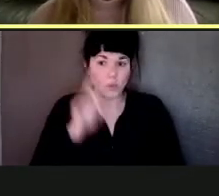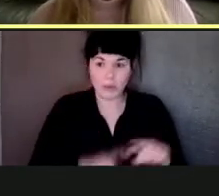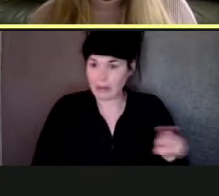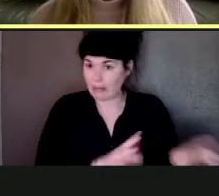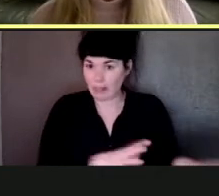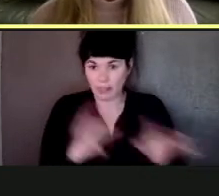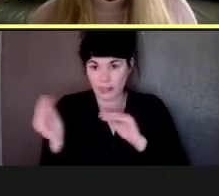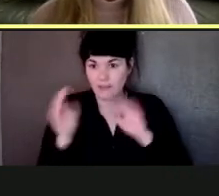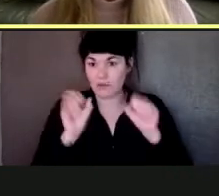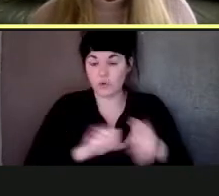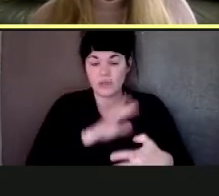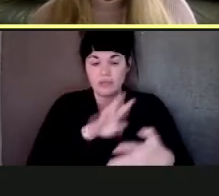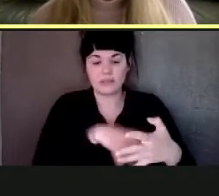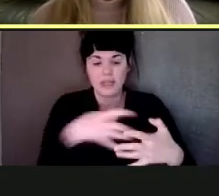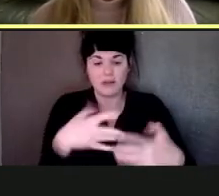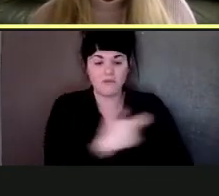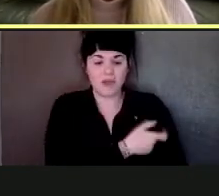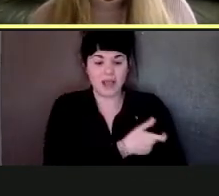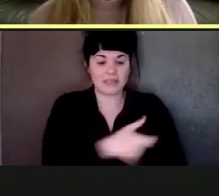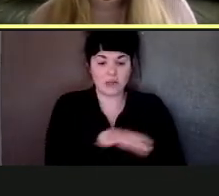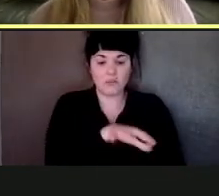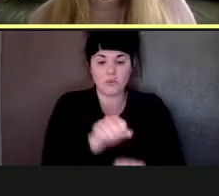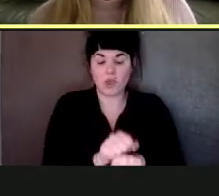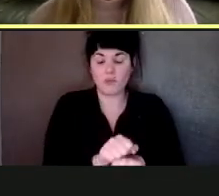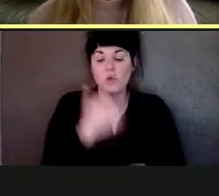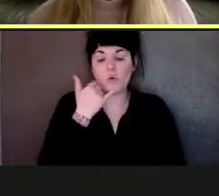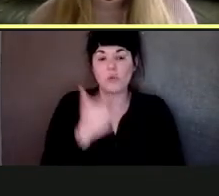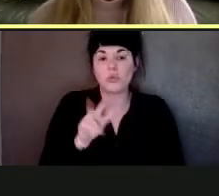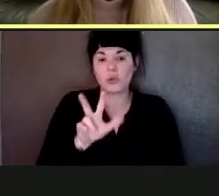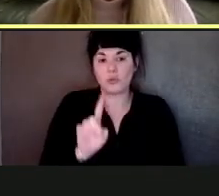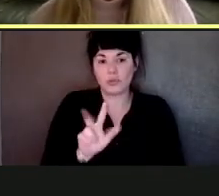vaccine appointment using the number